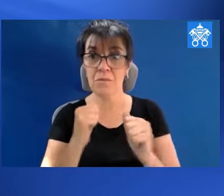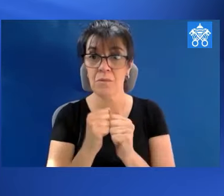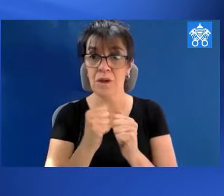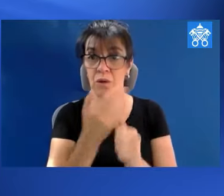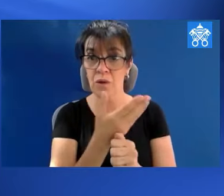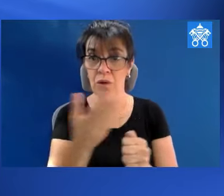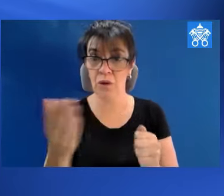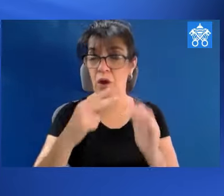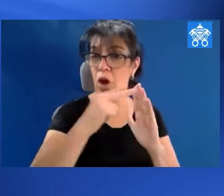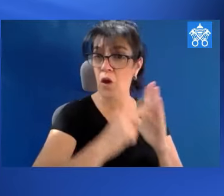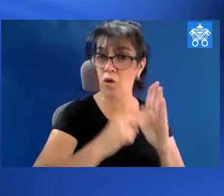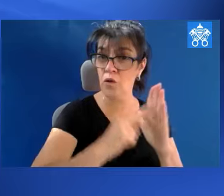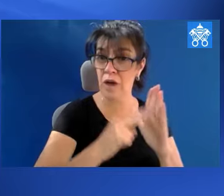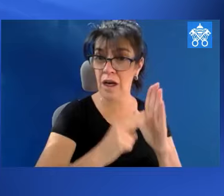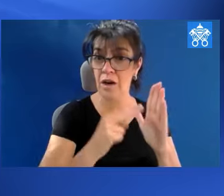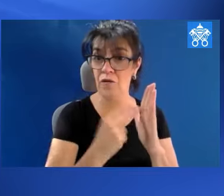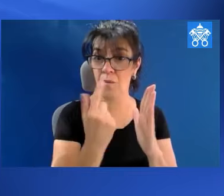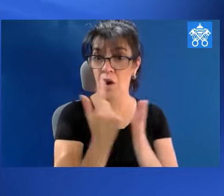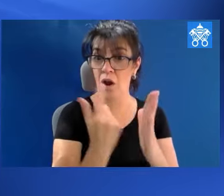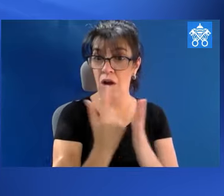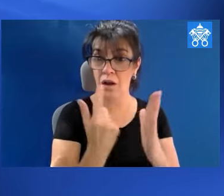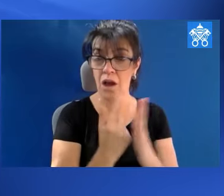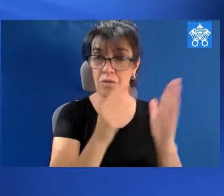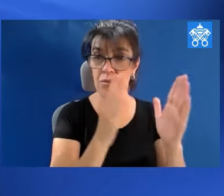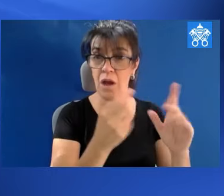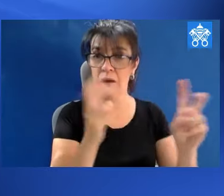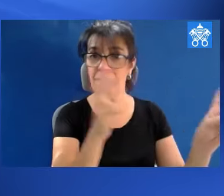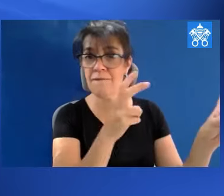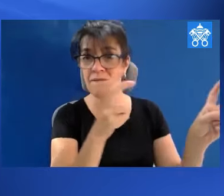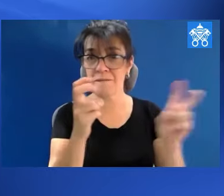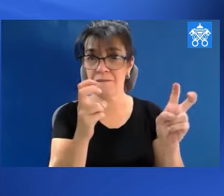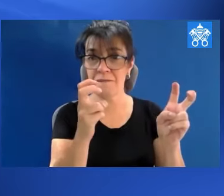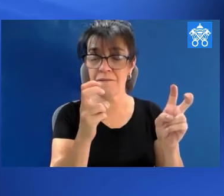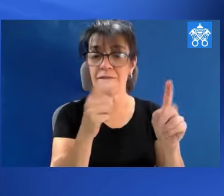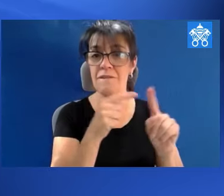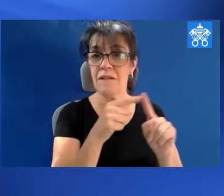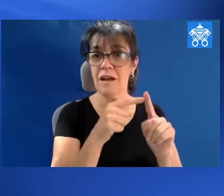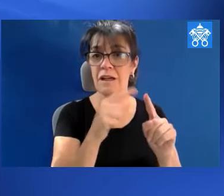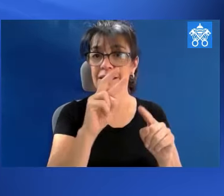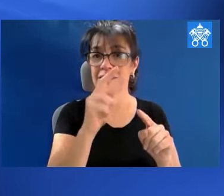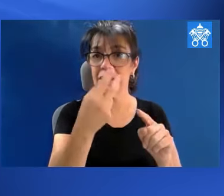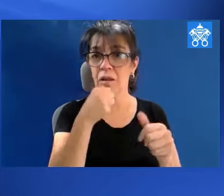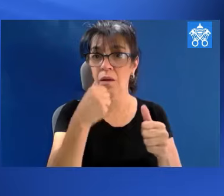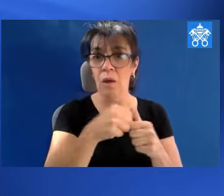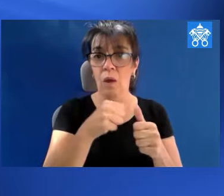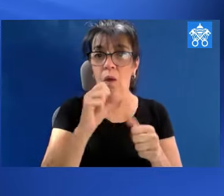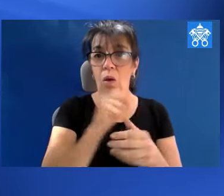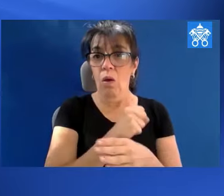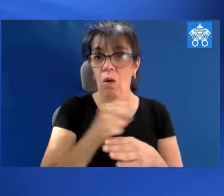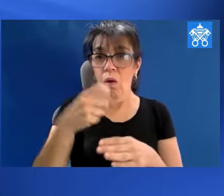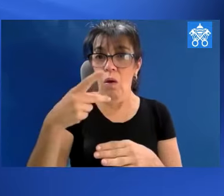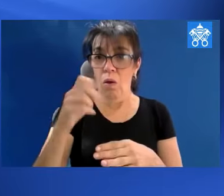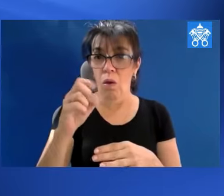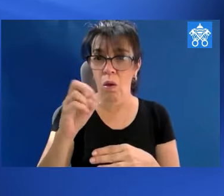a reading from sacred scripture, which this morning will be taken from the second letter